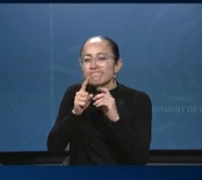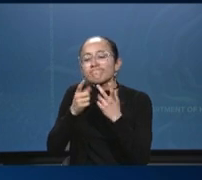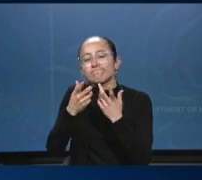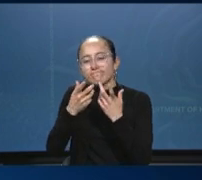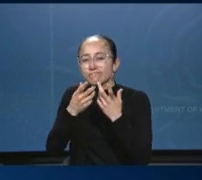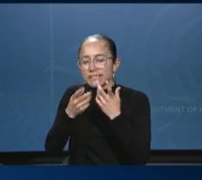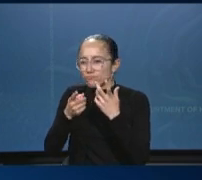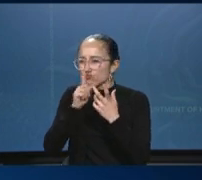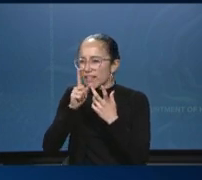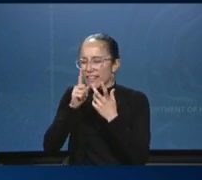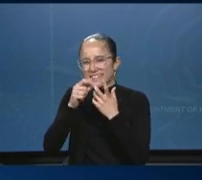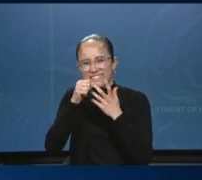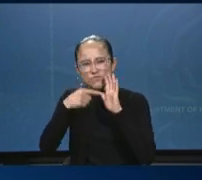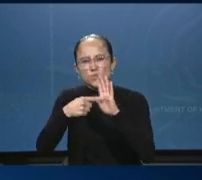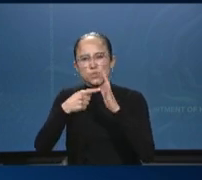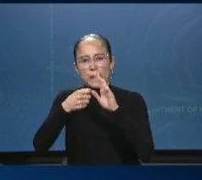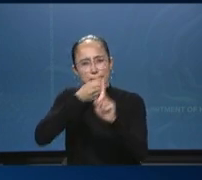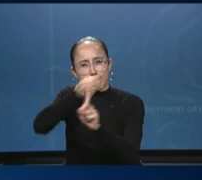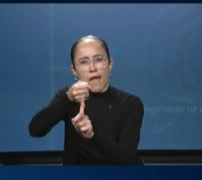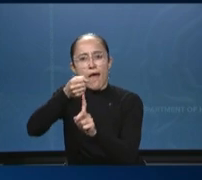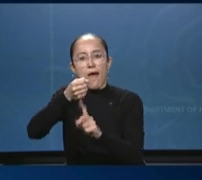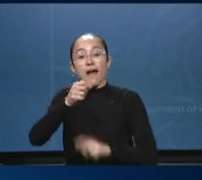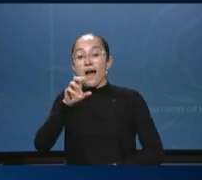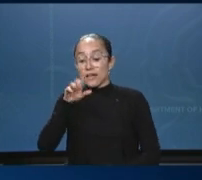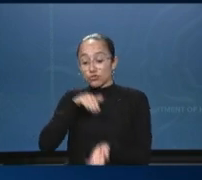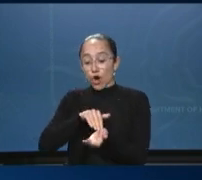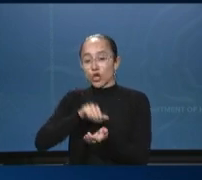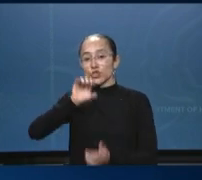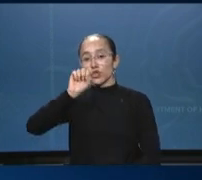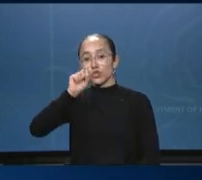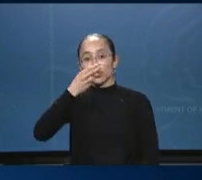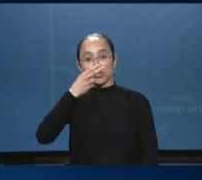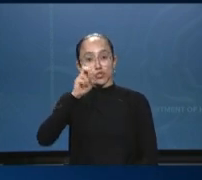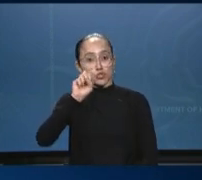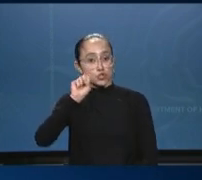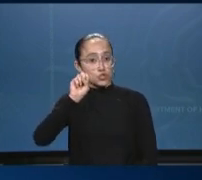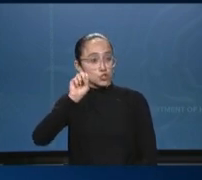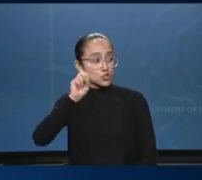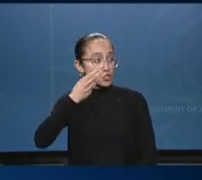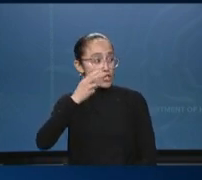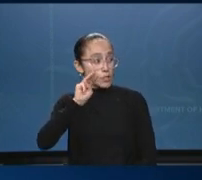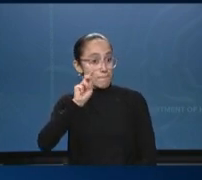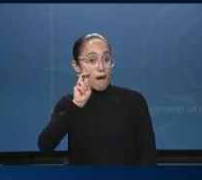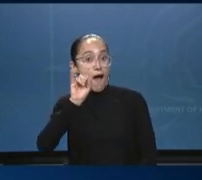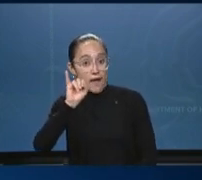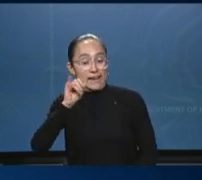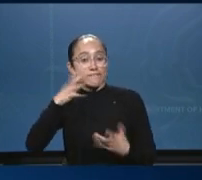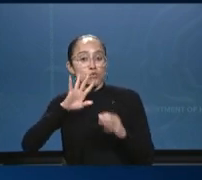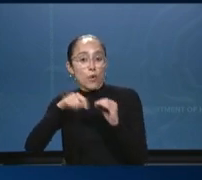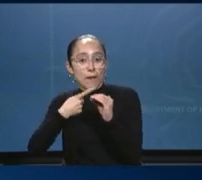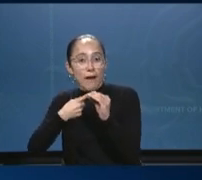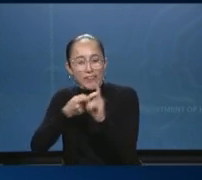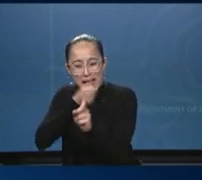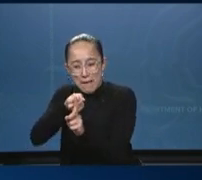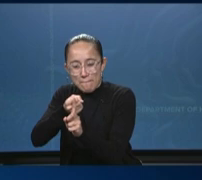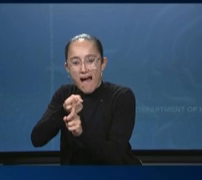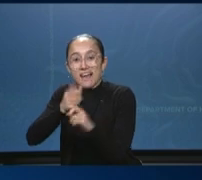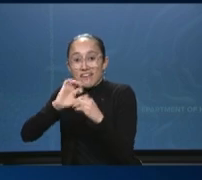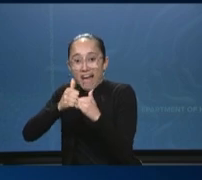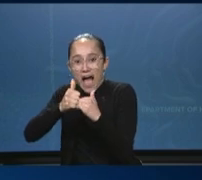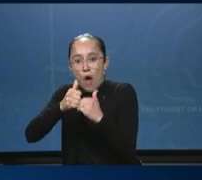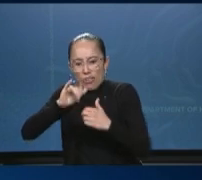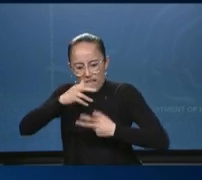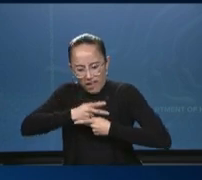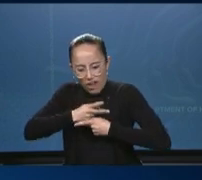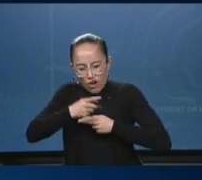impact that these models have had. And Dr. Seshmani talked about those, the impact that these models have on actual care delivery and the